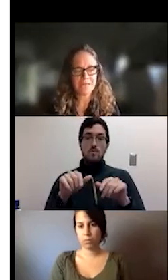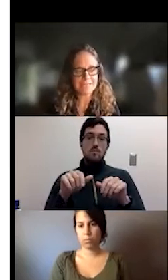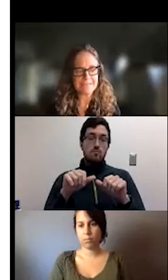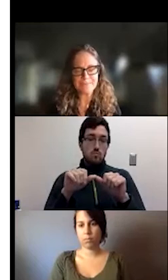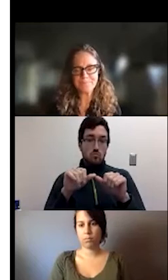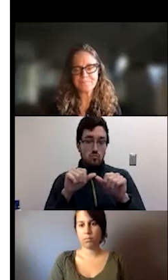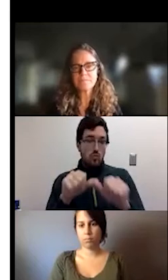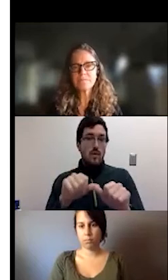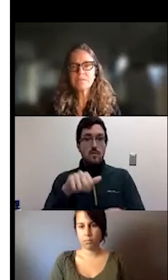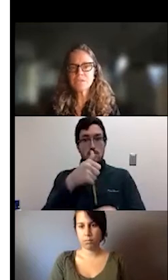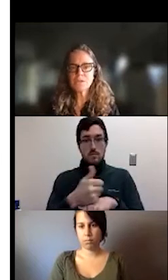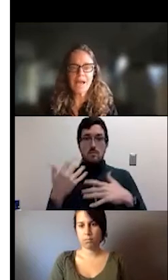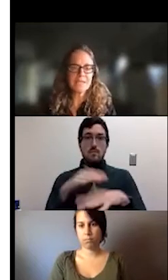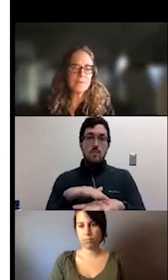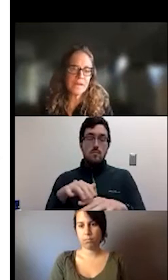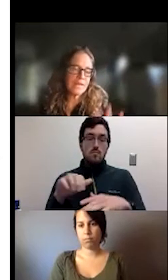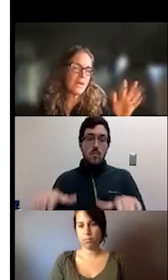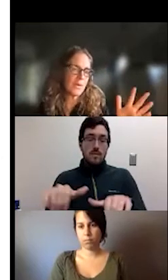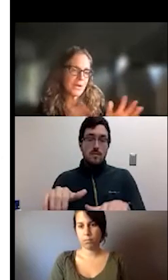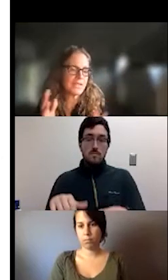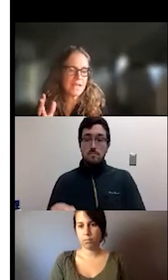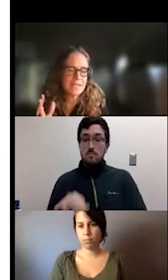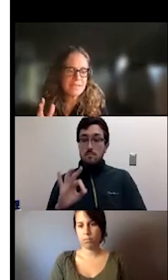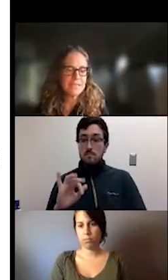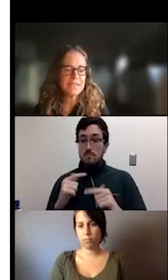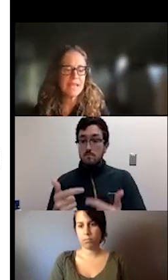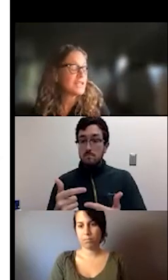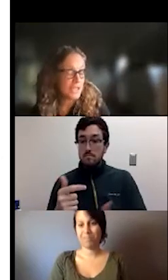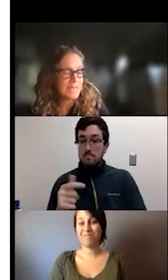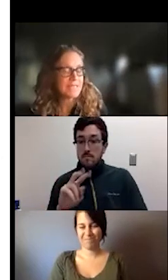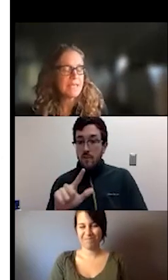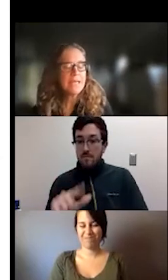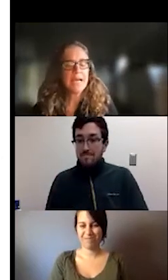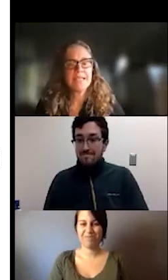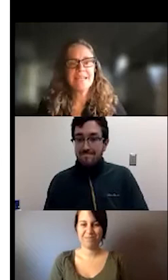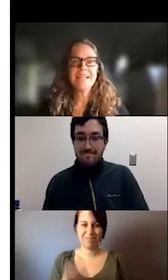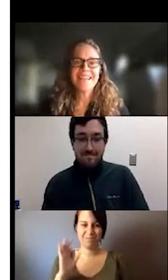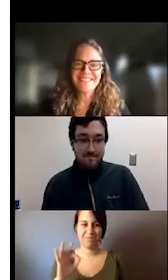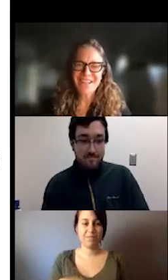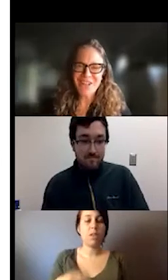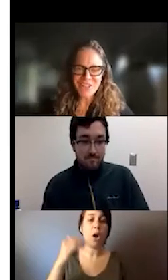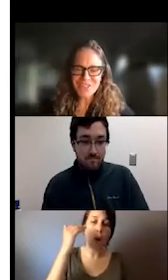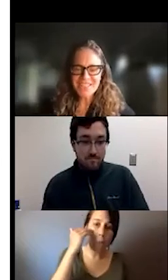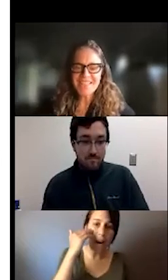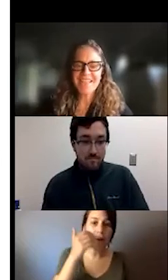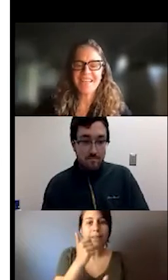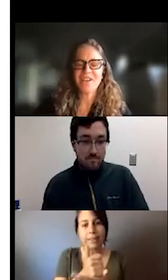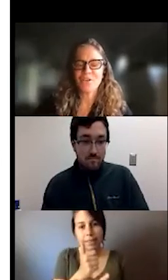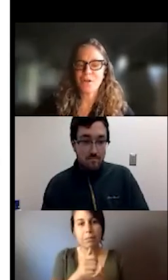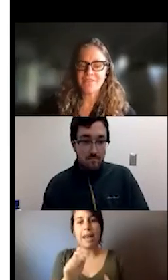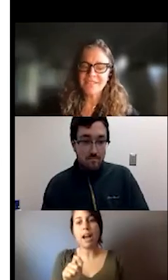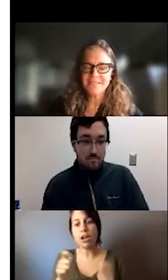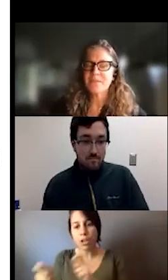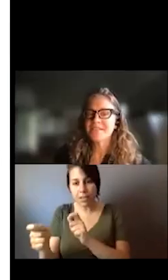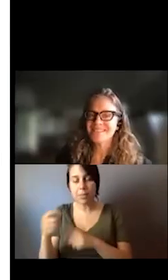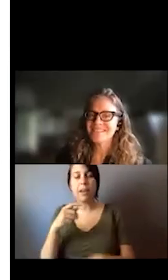into practice. So as with awareness and assistance and adjustments, data and technology